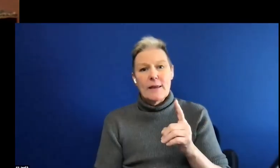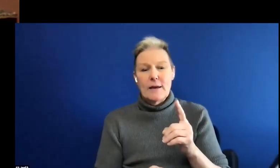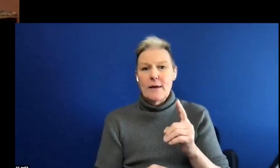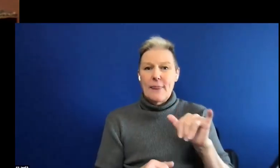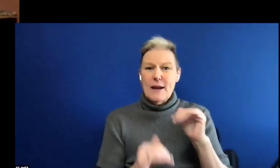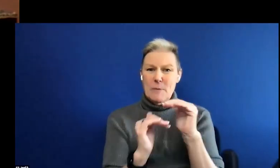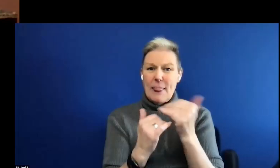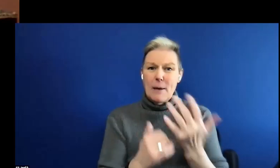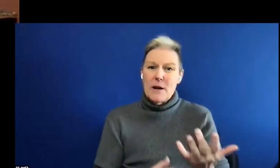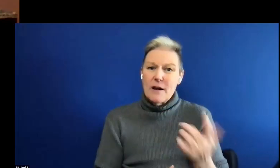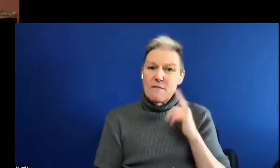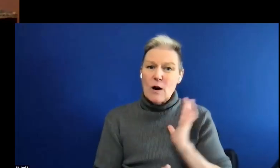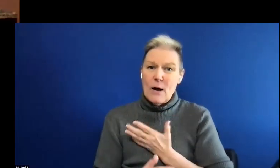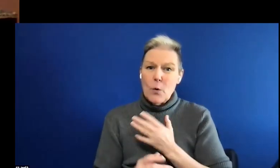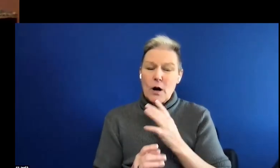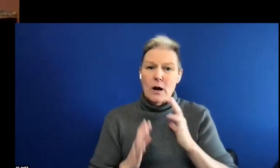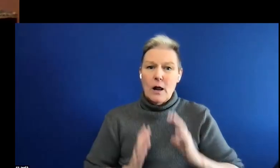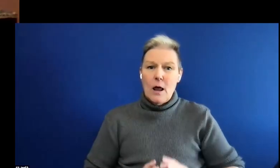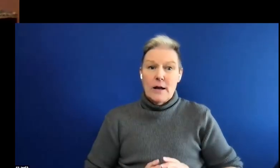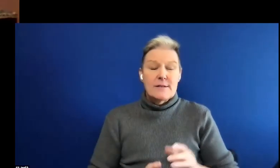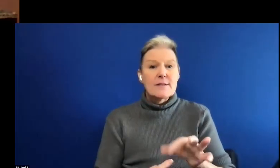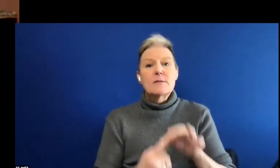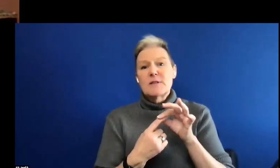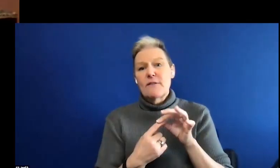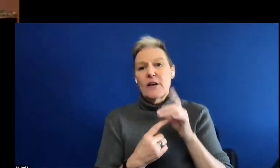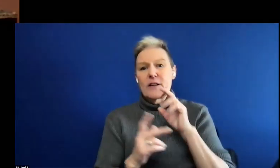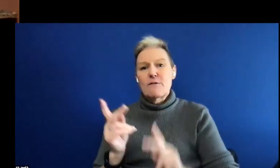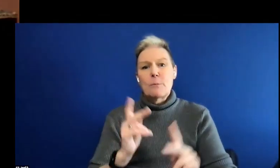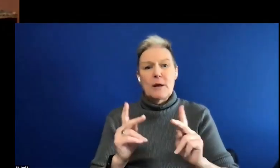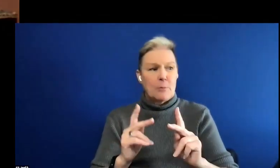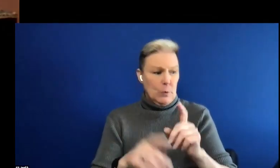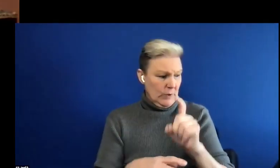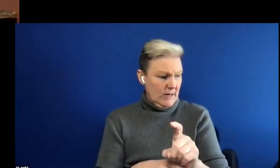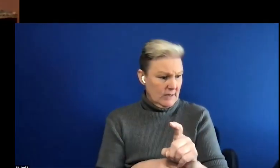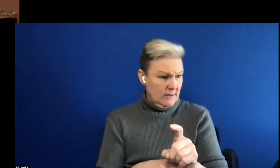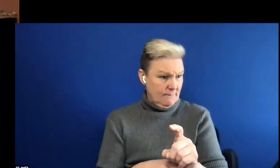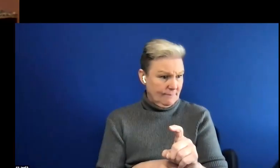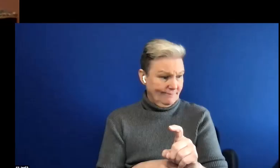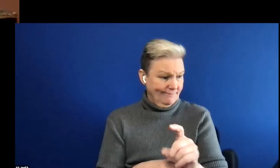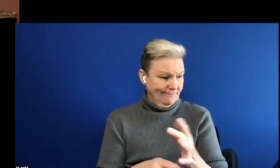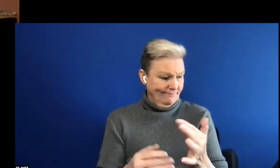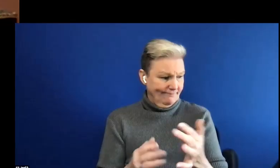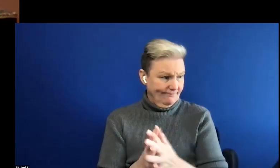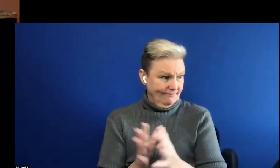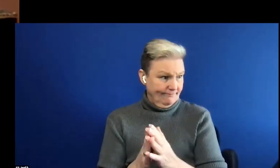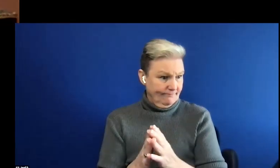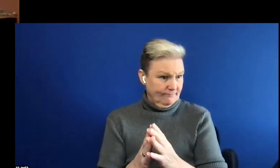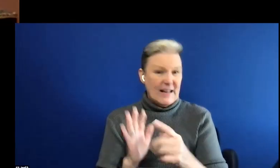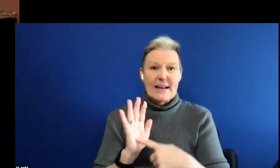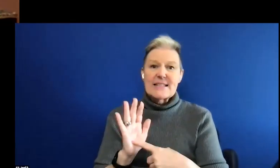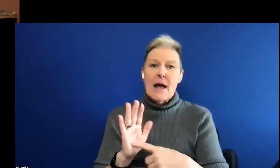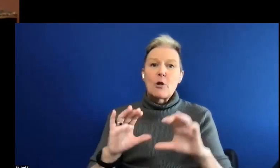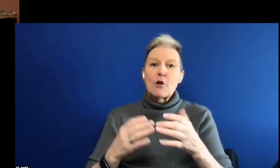very limiting for a client, particularly for those that need as I mentioned, an example of a